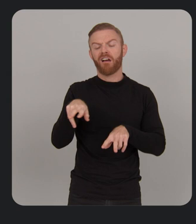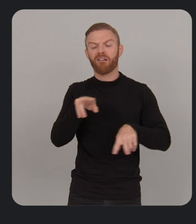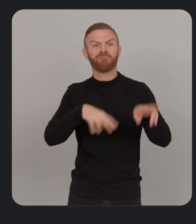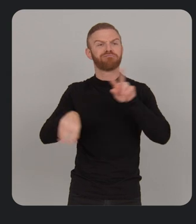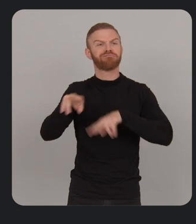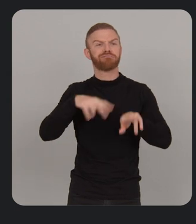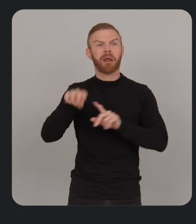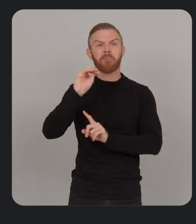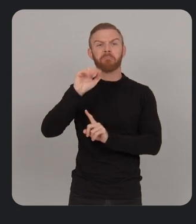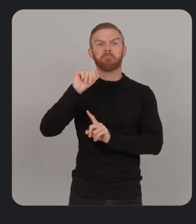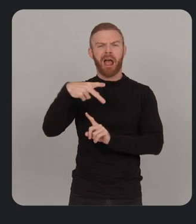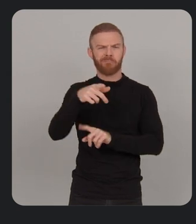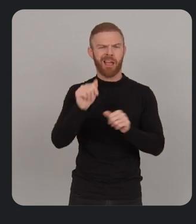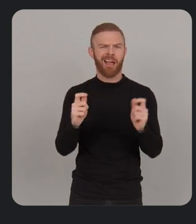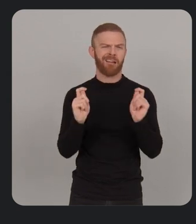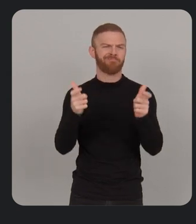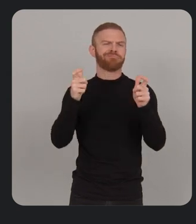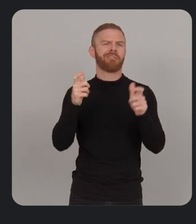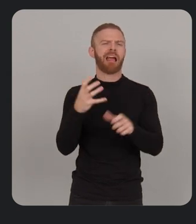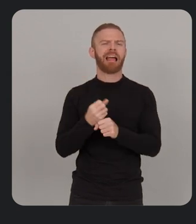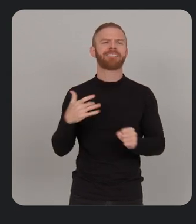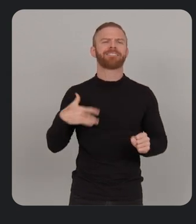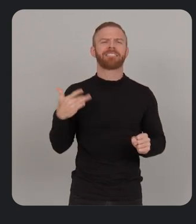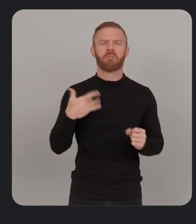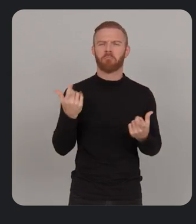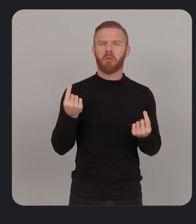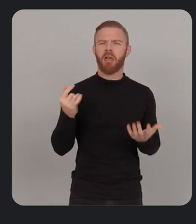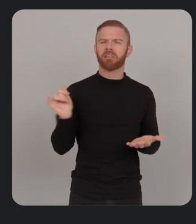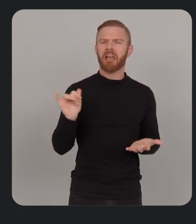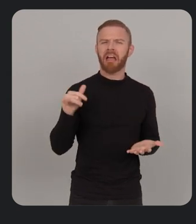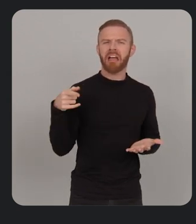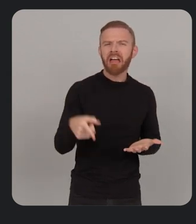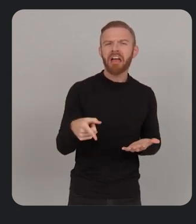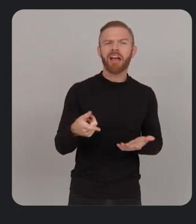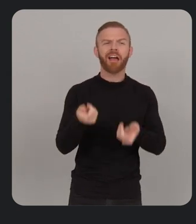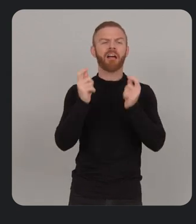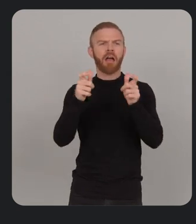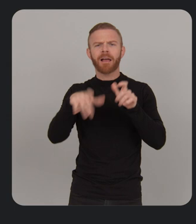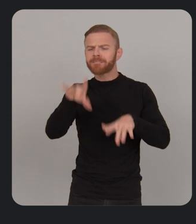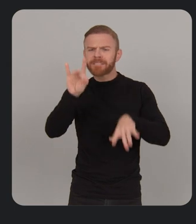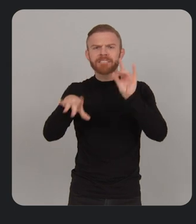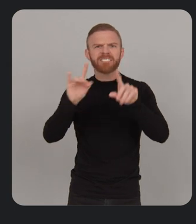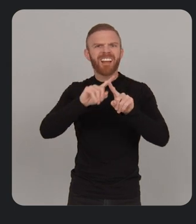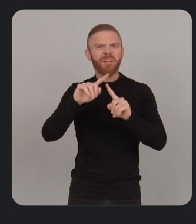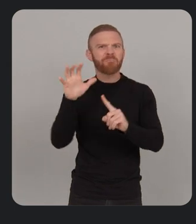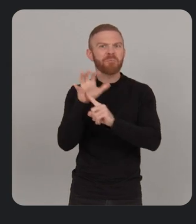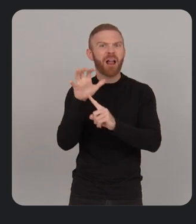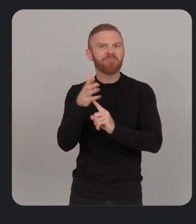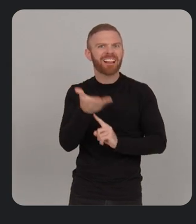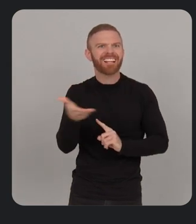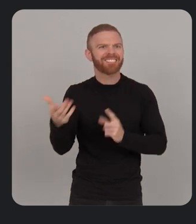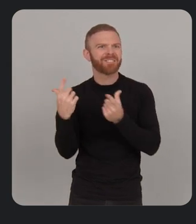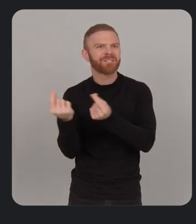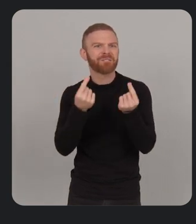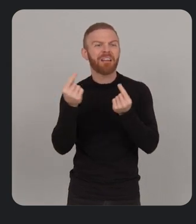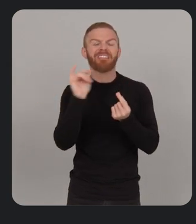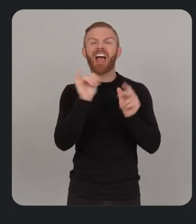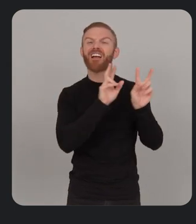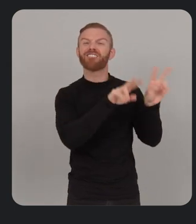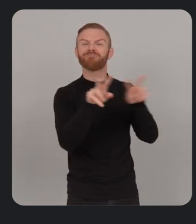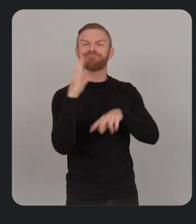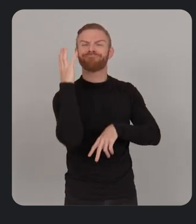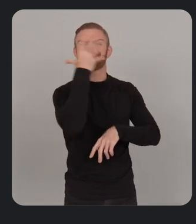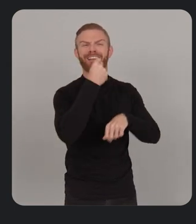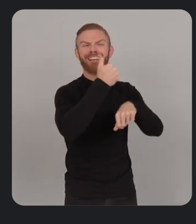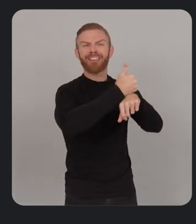Browsing the map, you can instantly get a feel for what it's like and quickly find the most popular things to do, like admiring